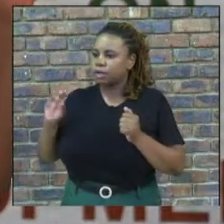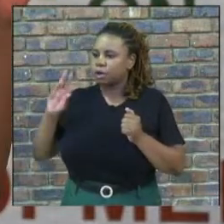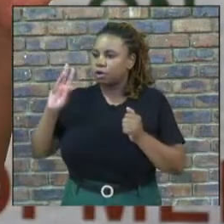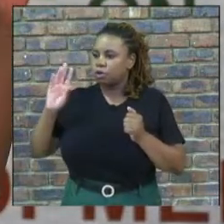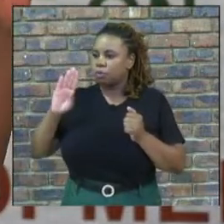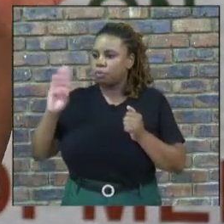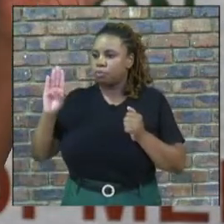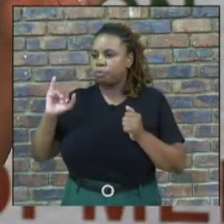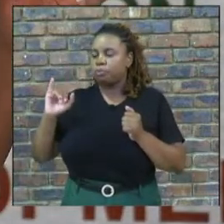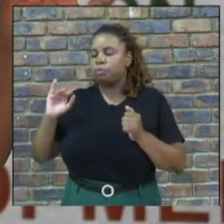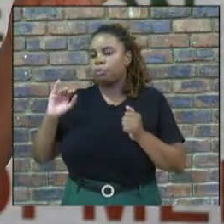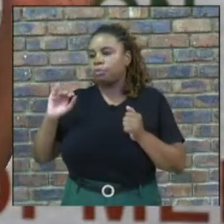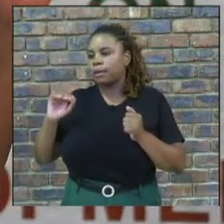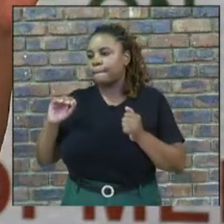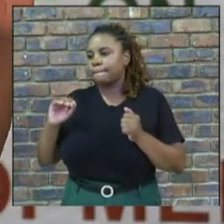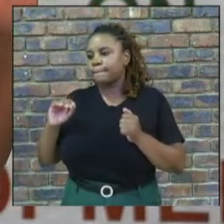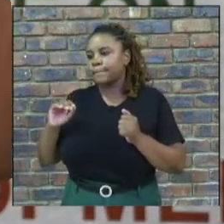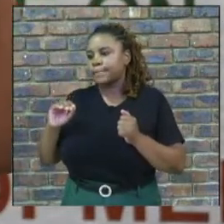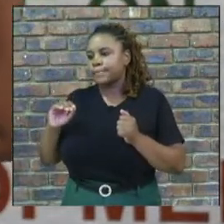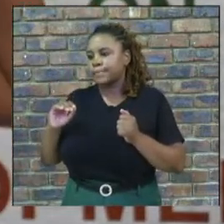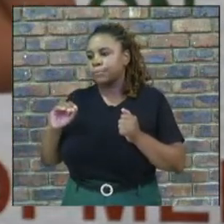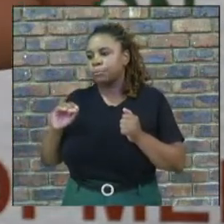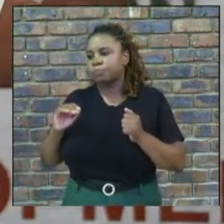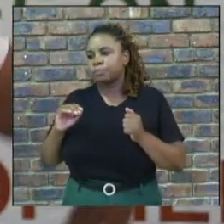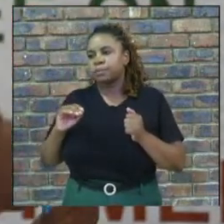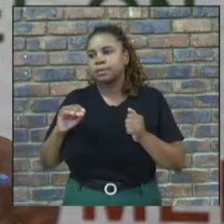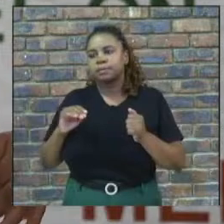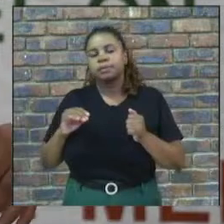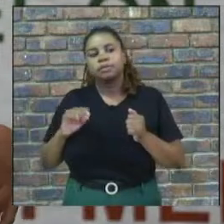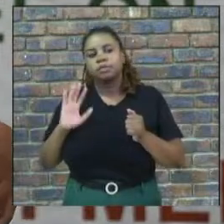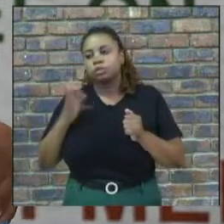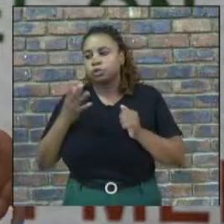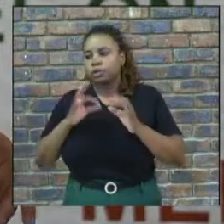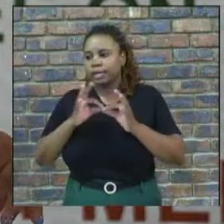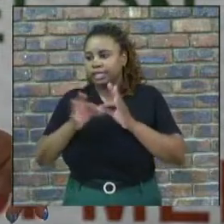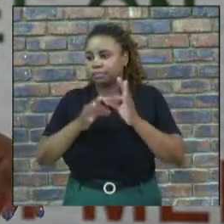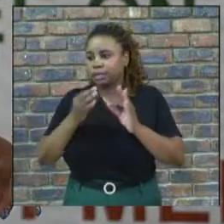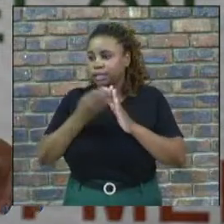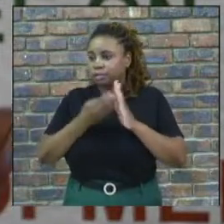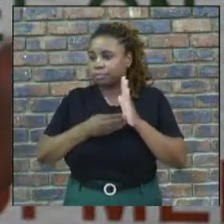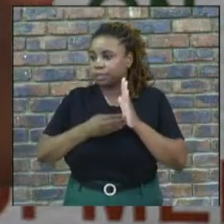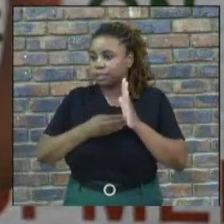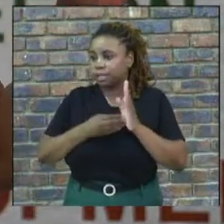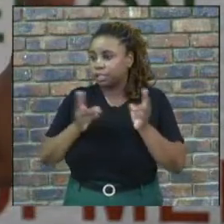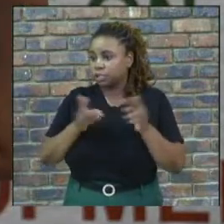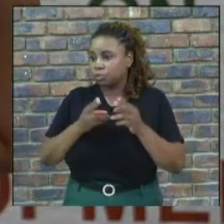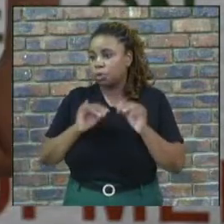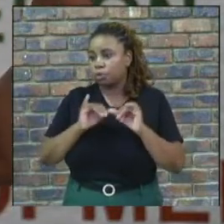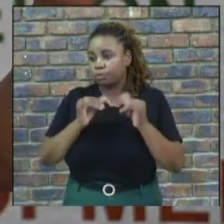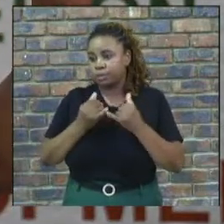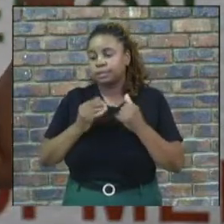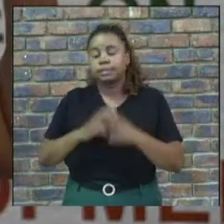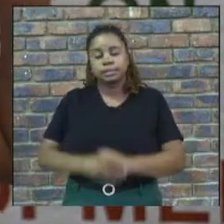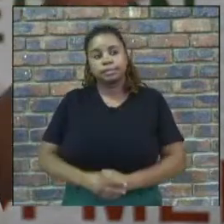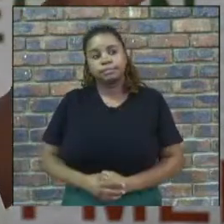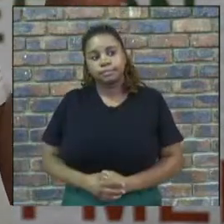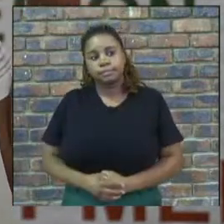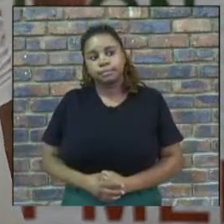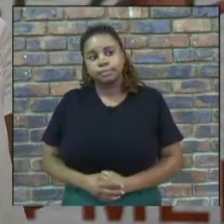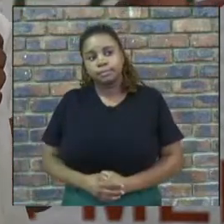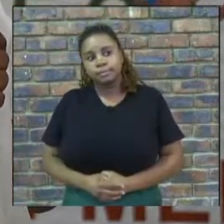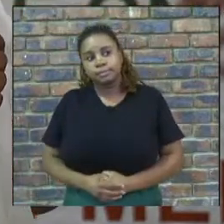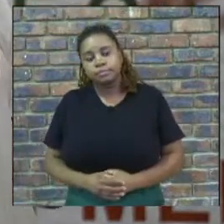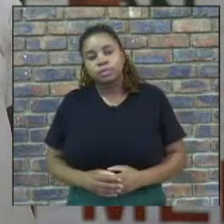presentation, nice and short, but don't go into the longness of it. So stick to salient and